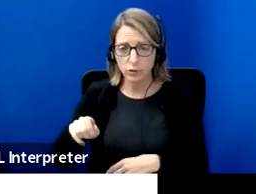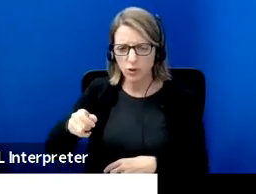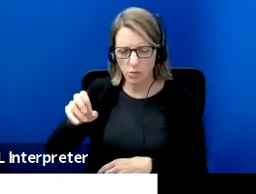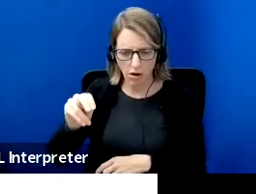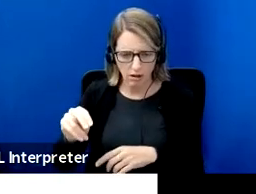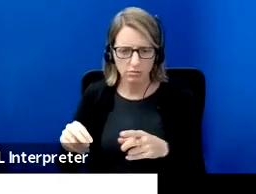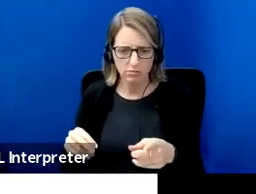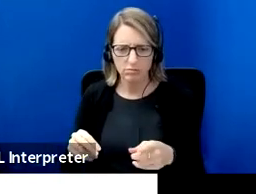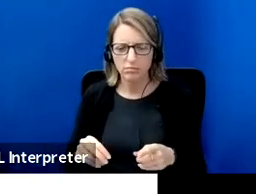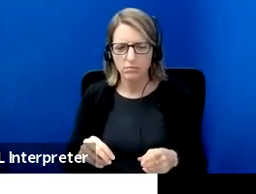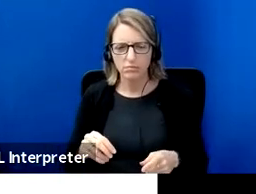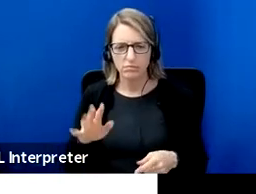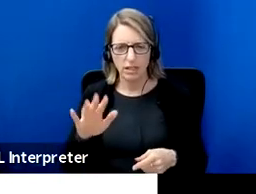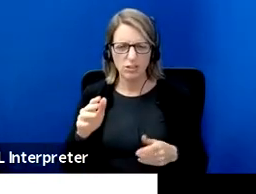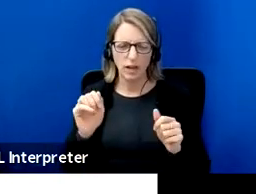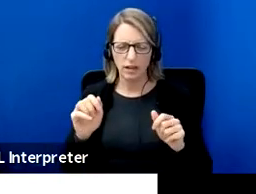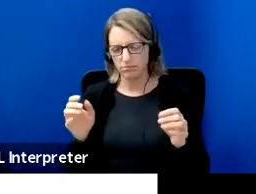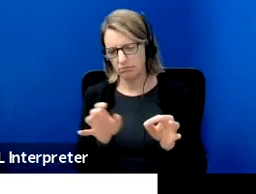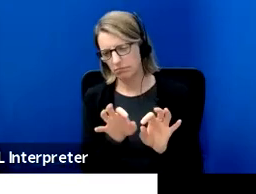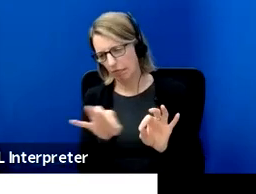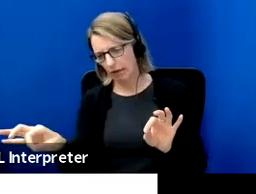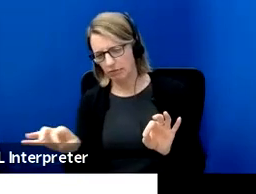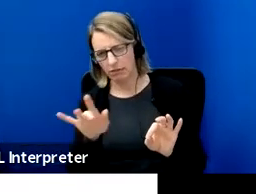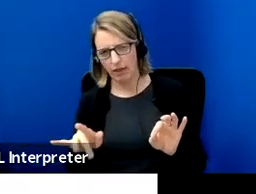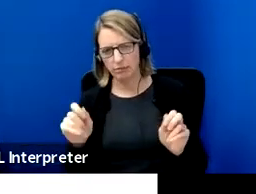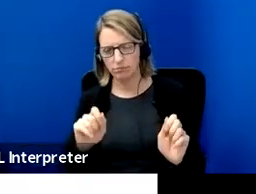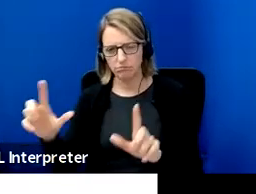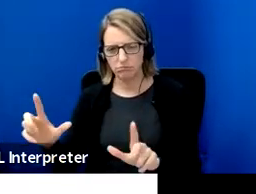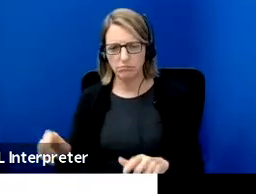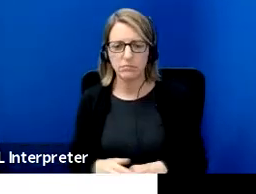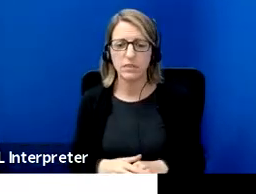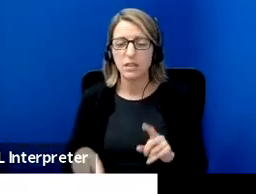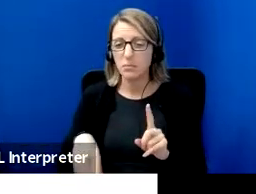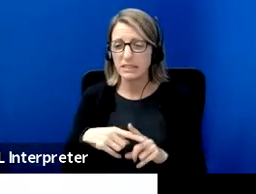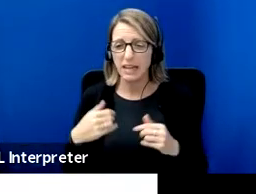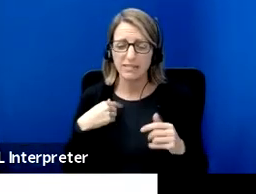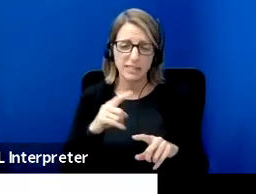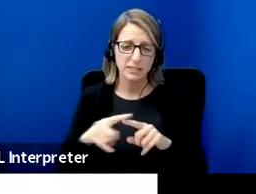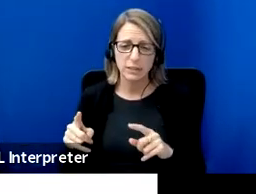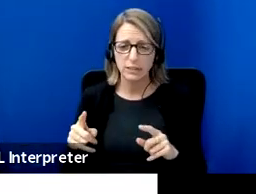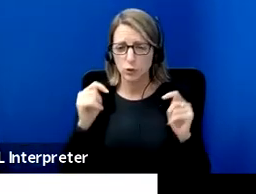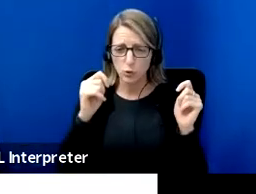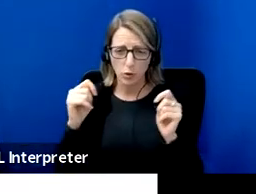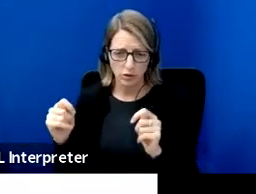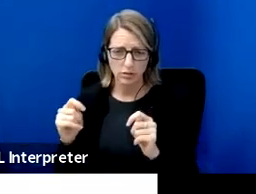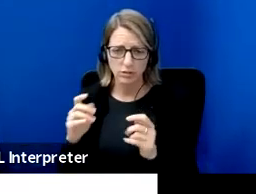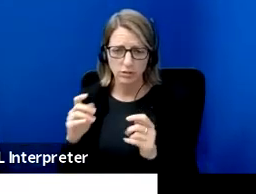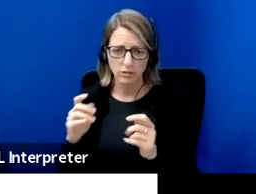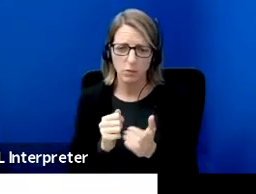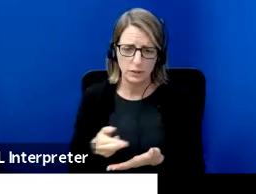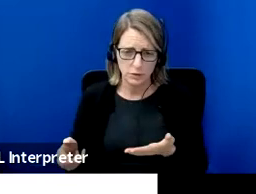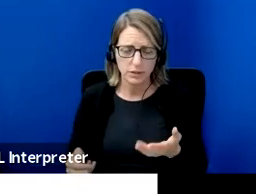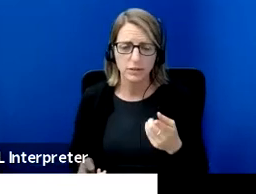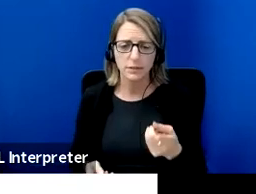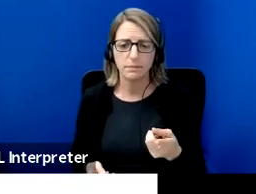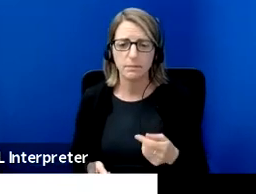as Seesaw has a help center, so they have tutorial videos as well for their resources. For today, we want to make